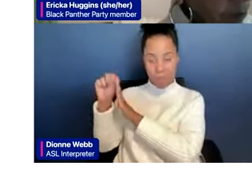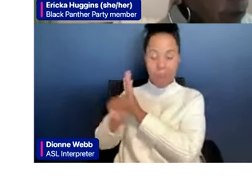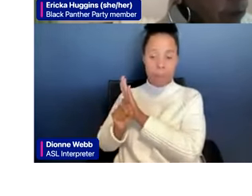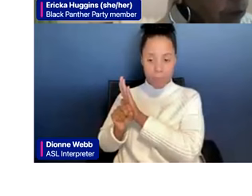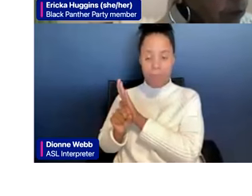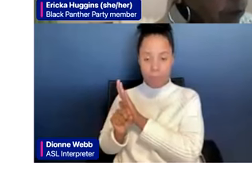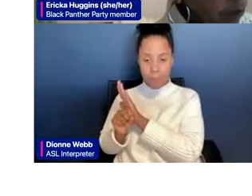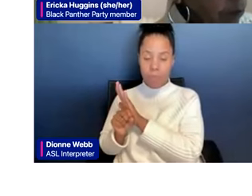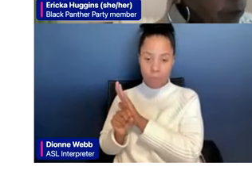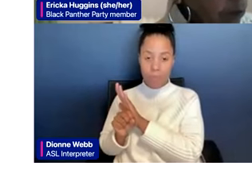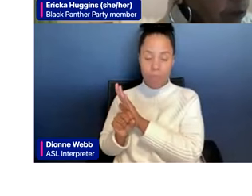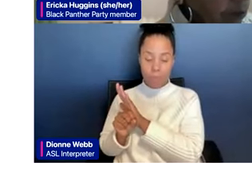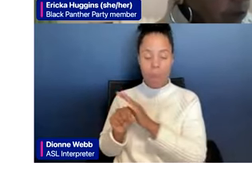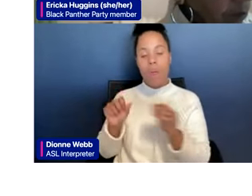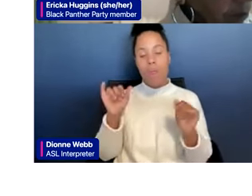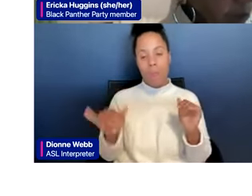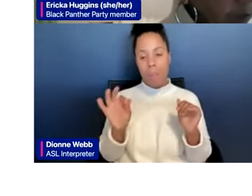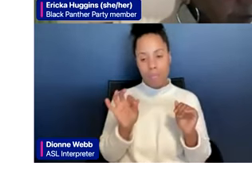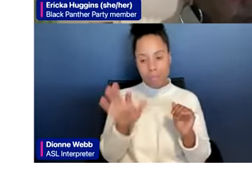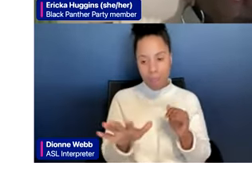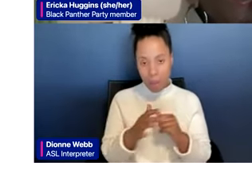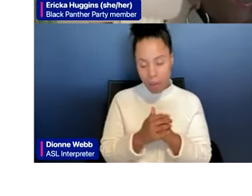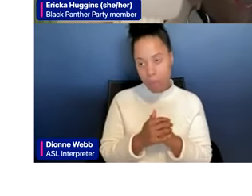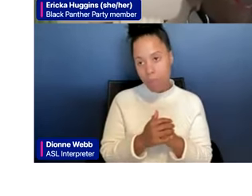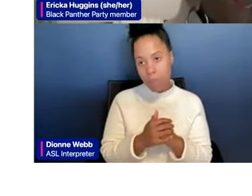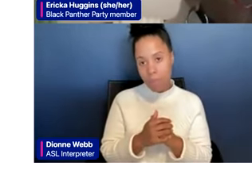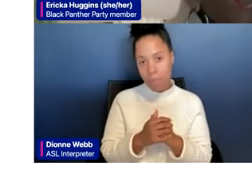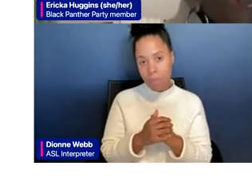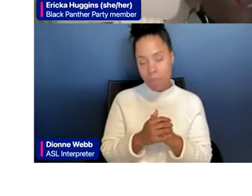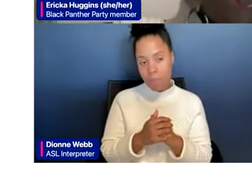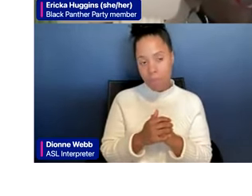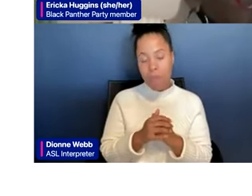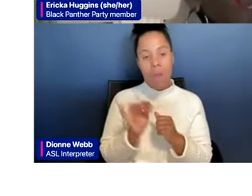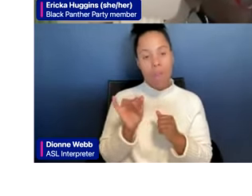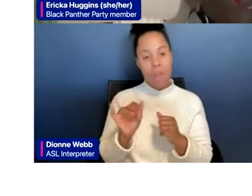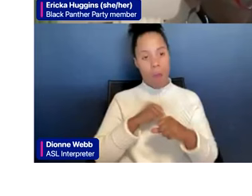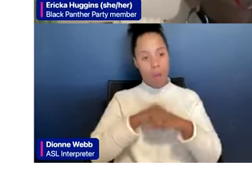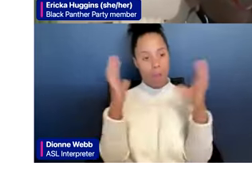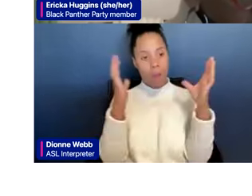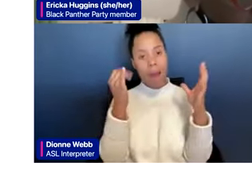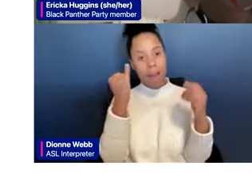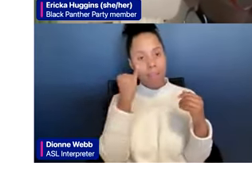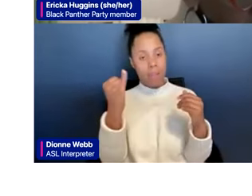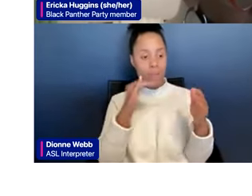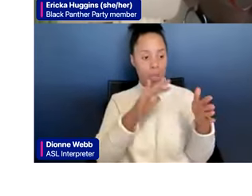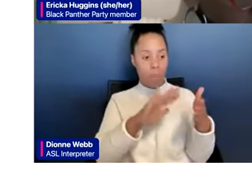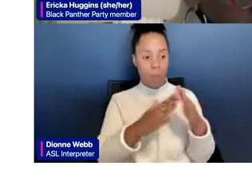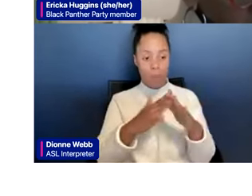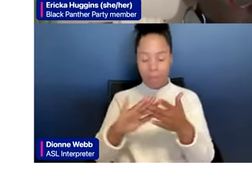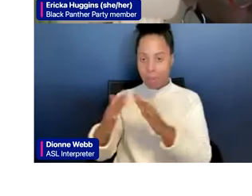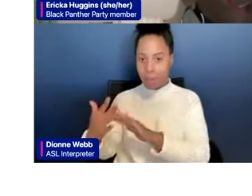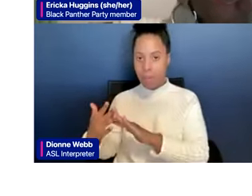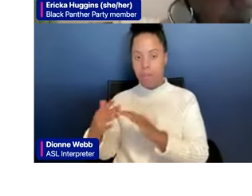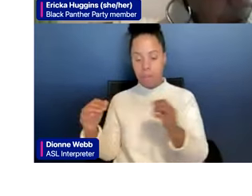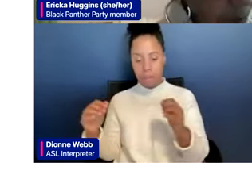That being so, in the face of it, the idea of communities coming together